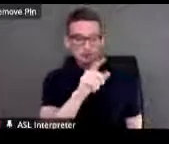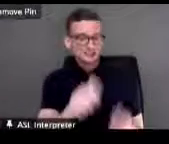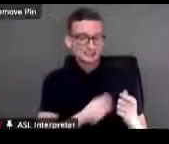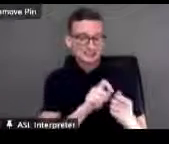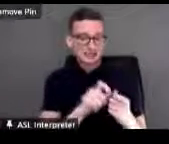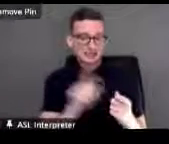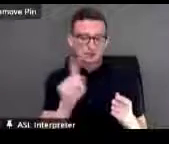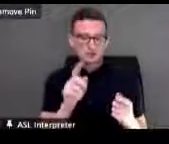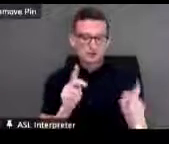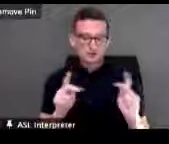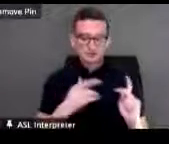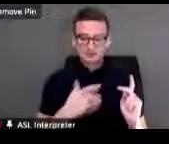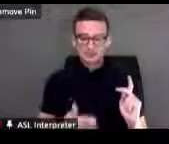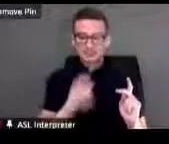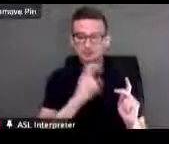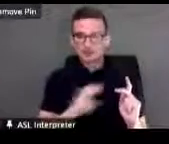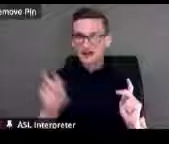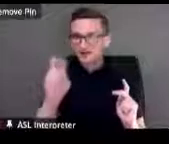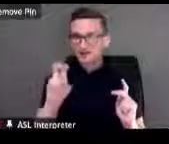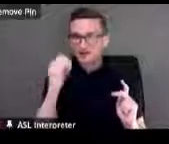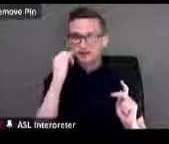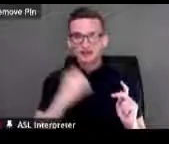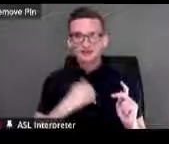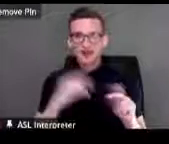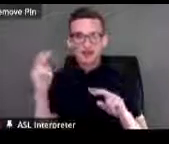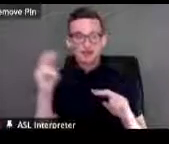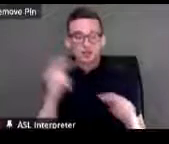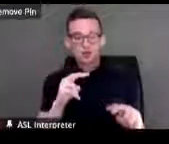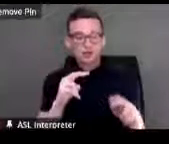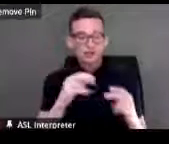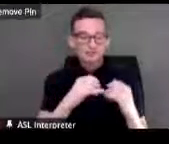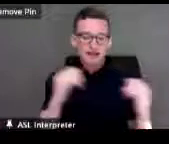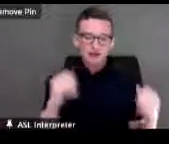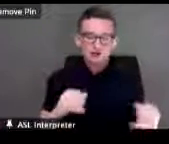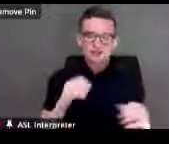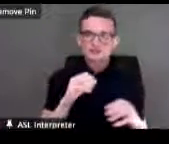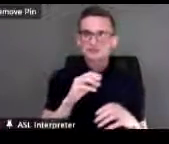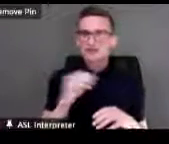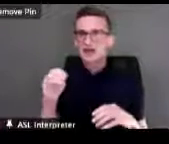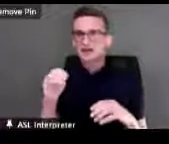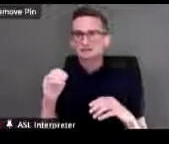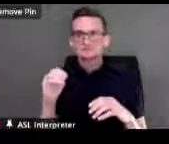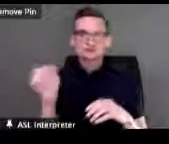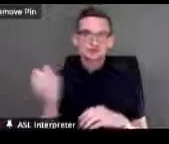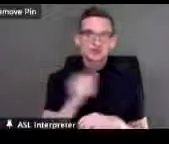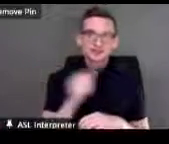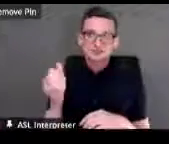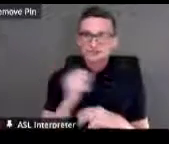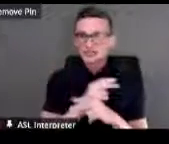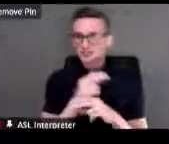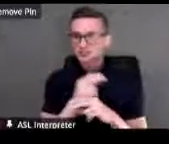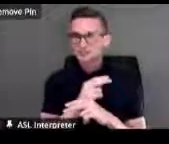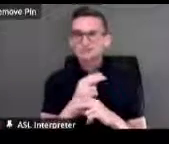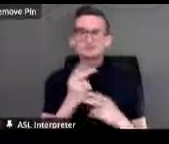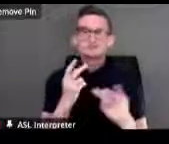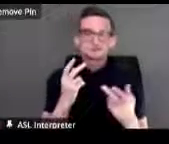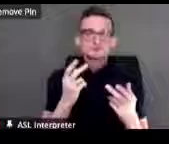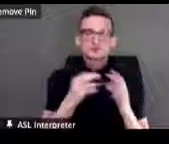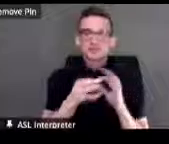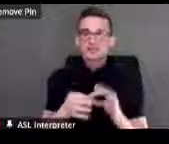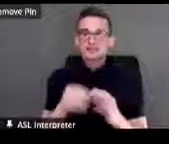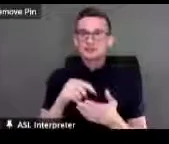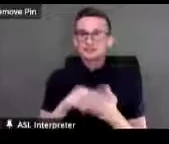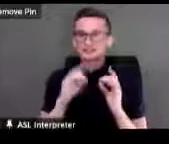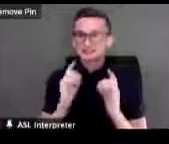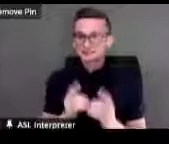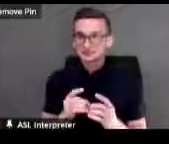if I were to look at the boundaries and the transportation corridors related to this district, it would be US 395